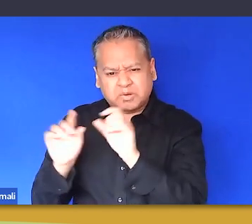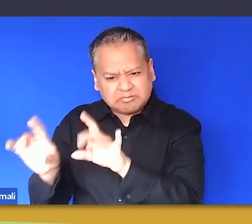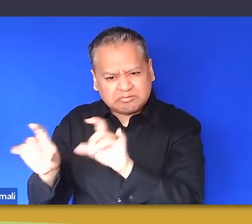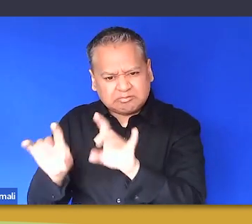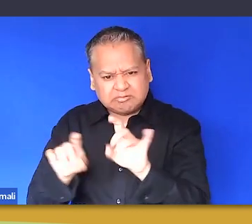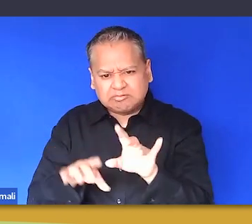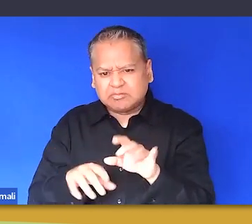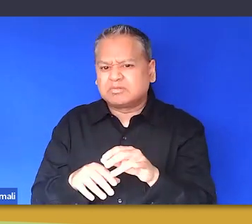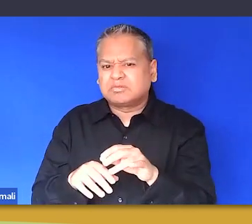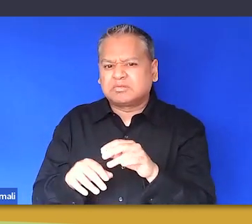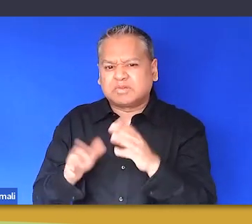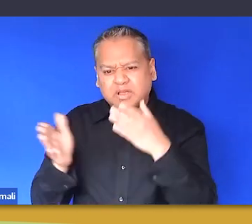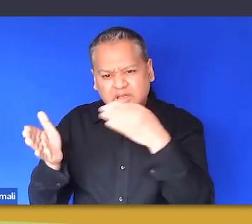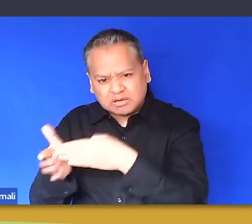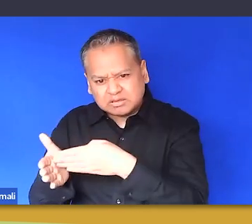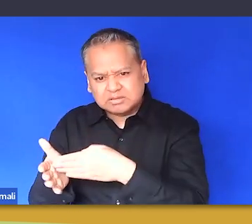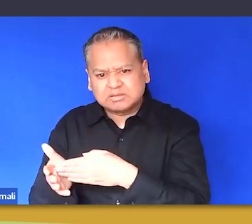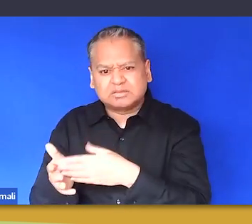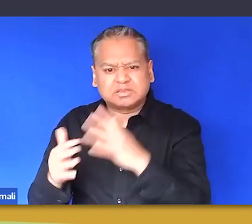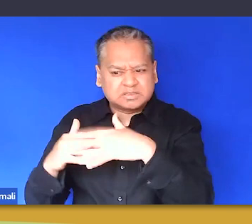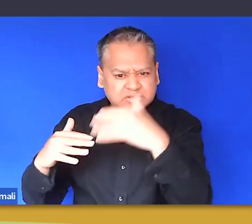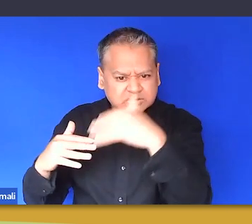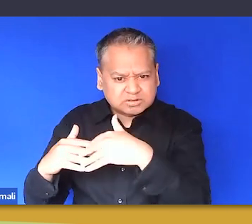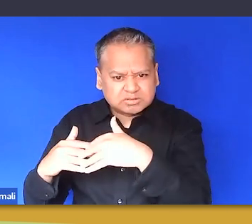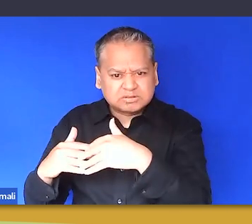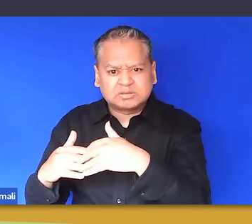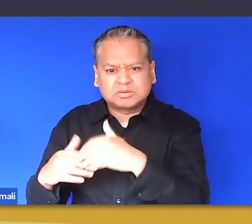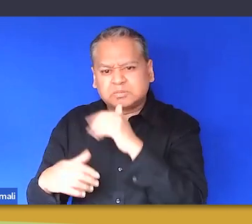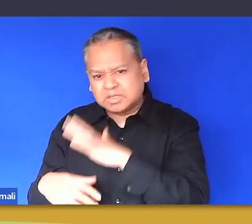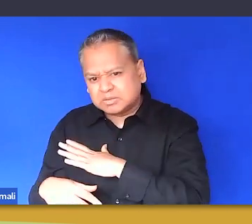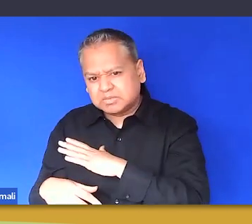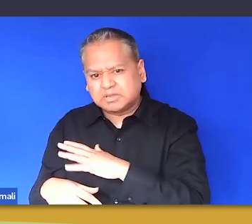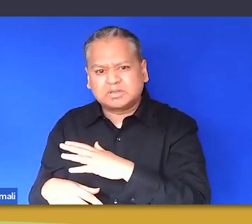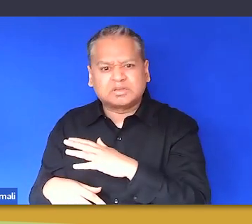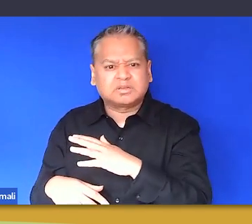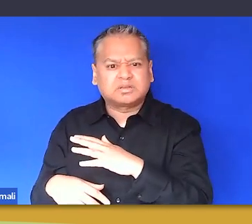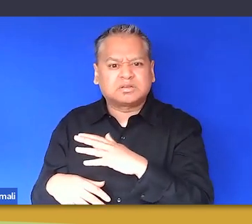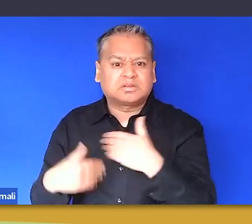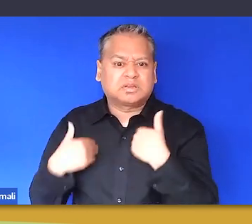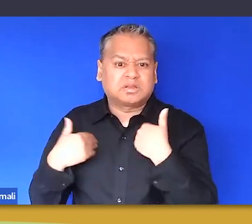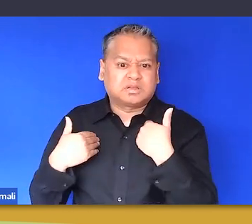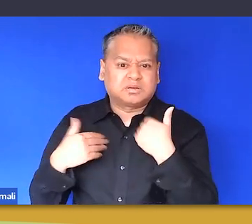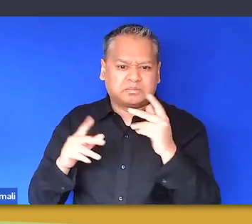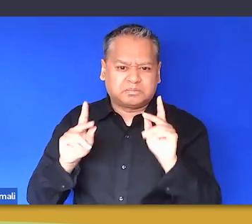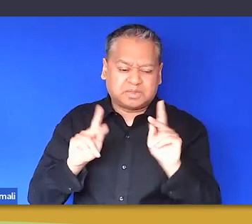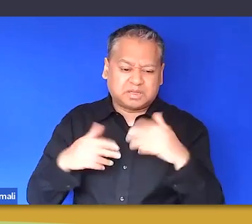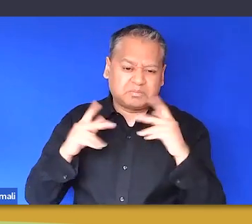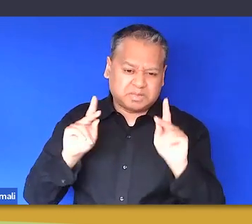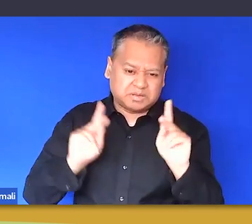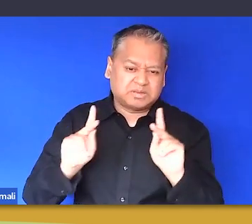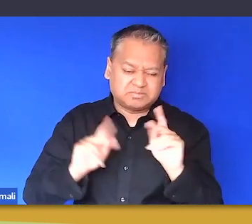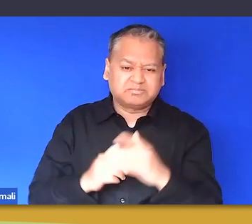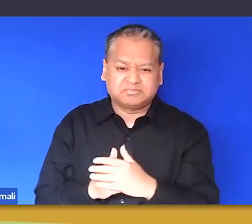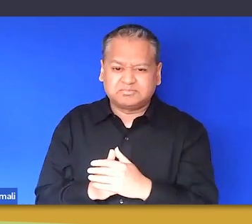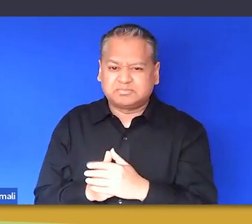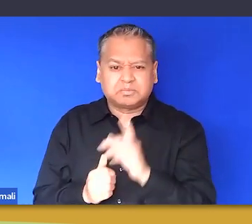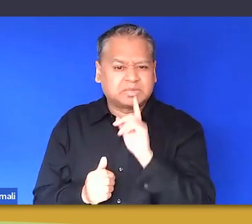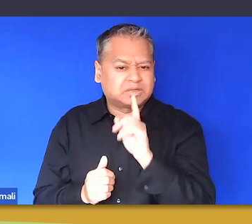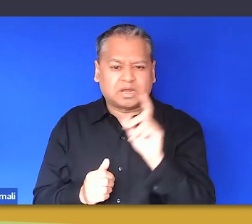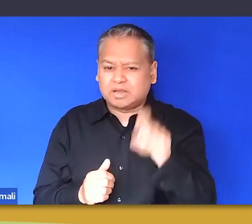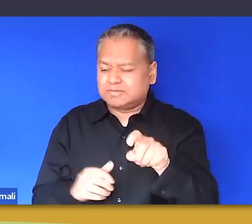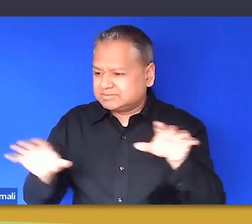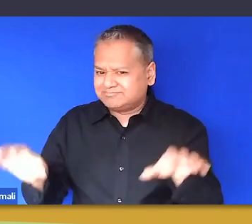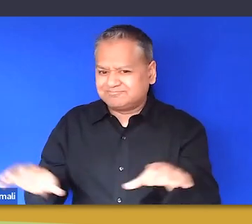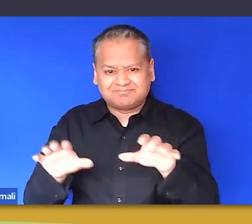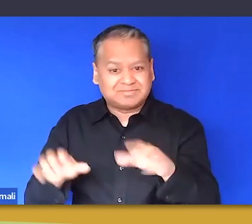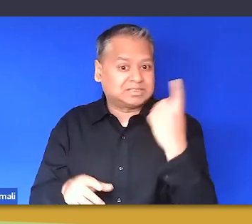Though awareness of what the impact of residential school and how it has affected how we are seen is not only imperative, our lives